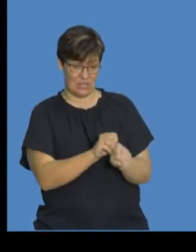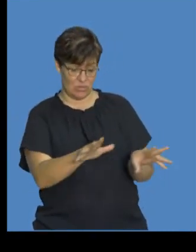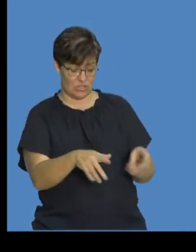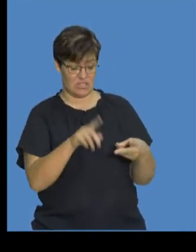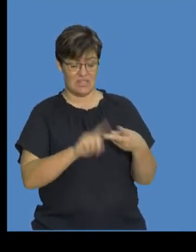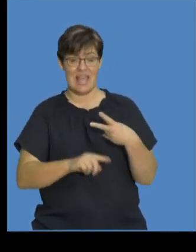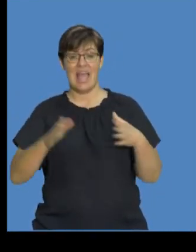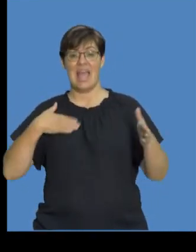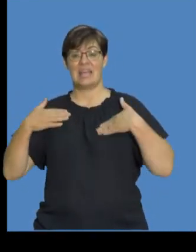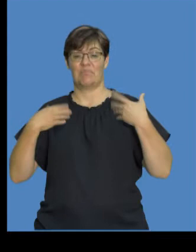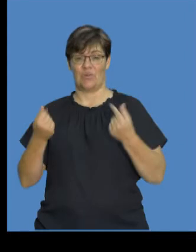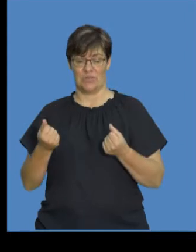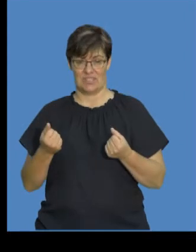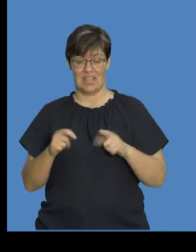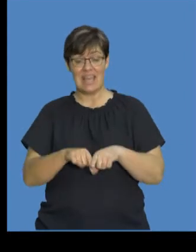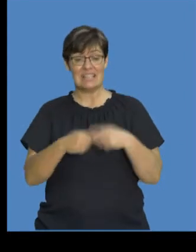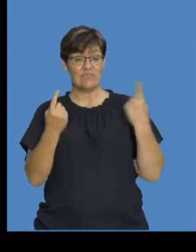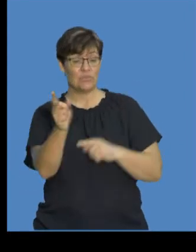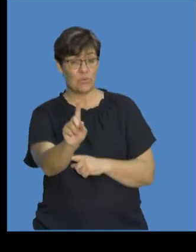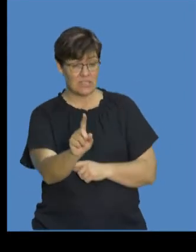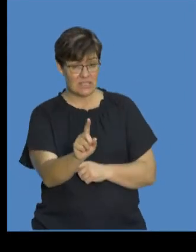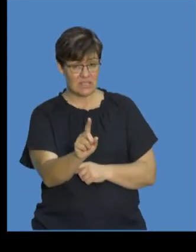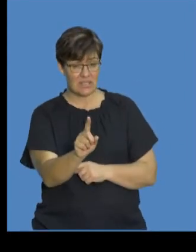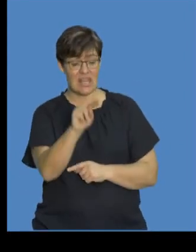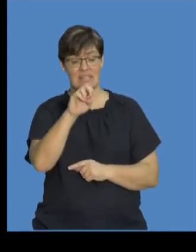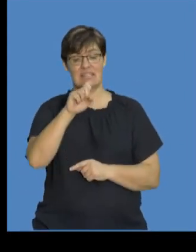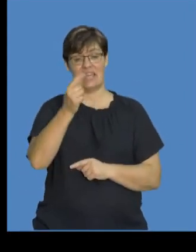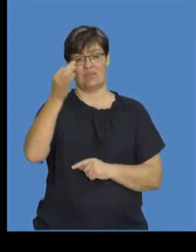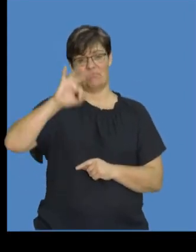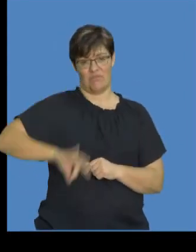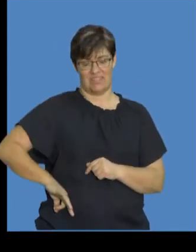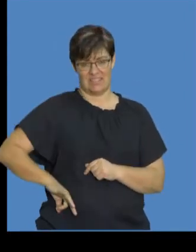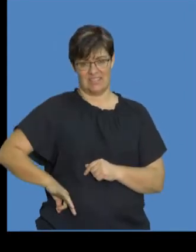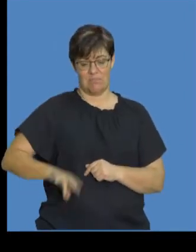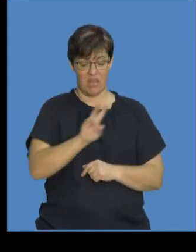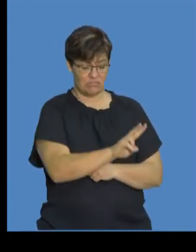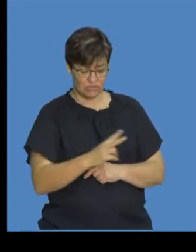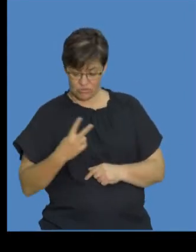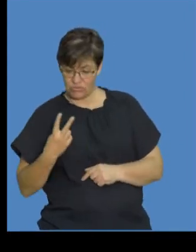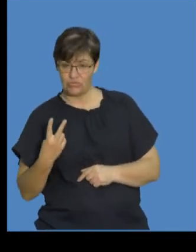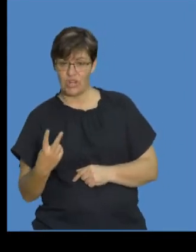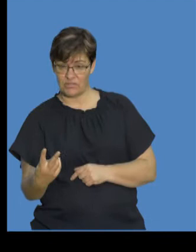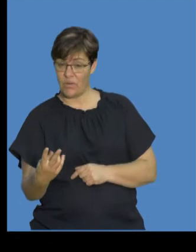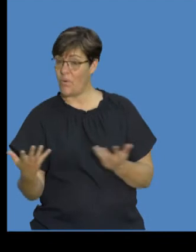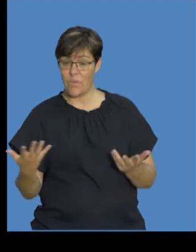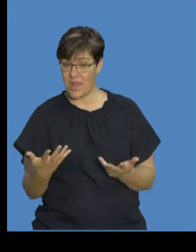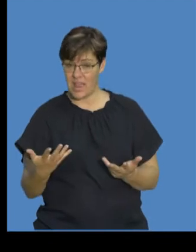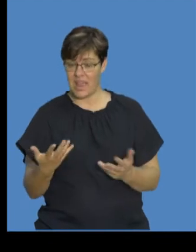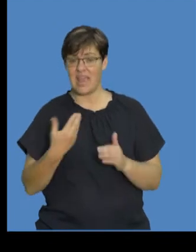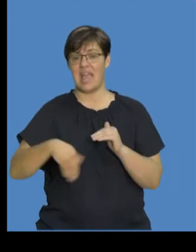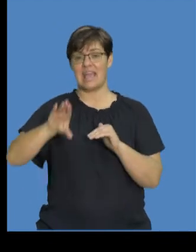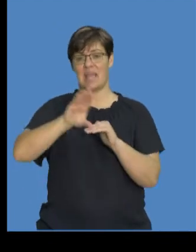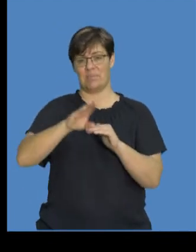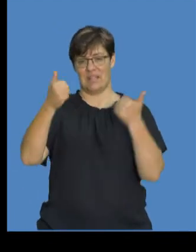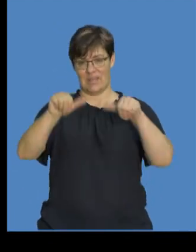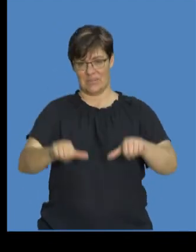and distribution and my admin cost, and the difference would be my net profit, which I transfer